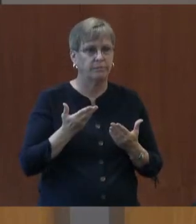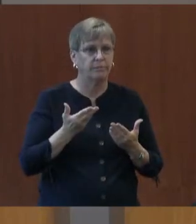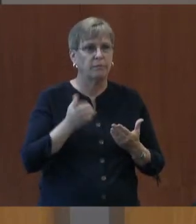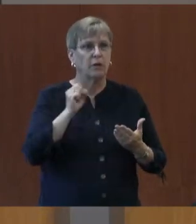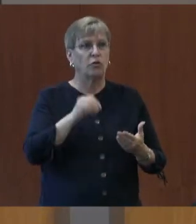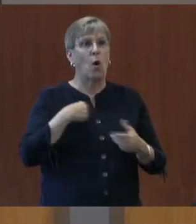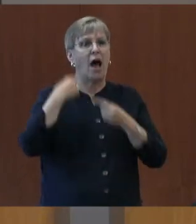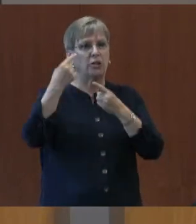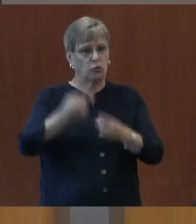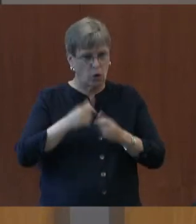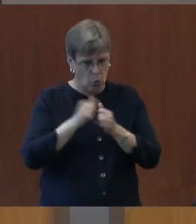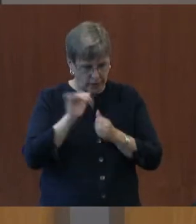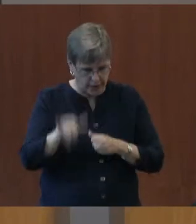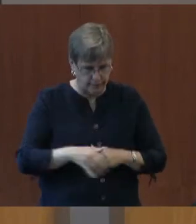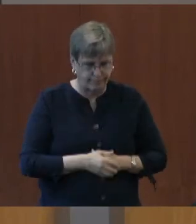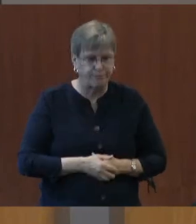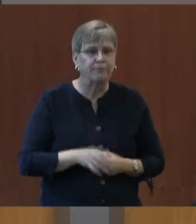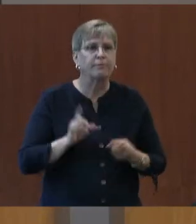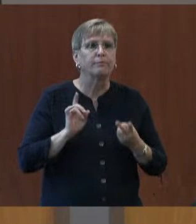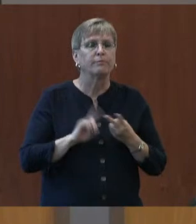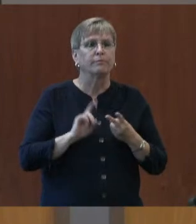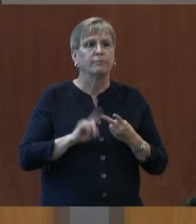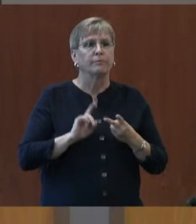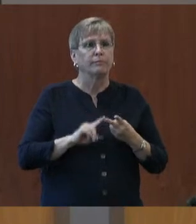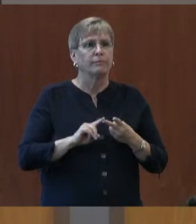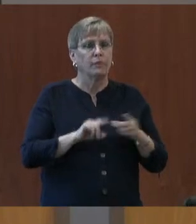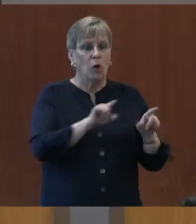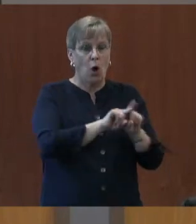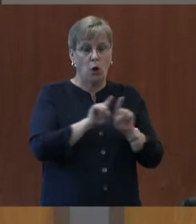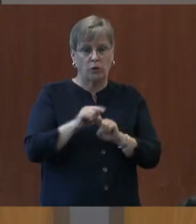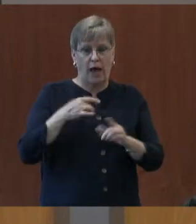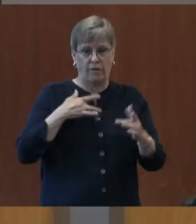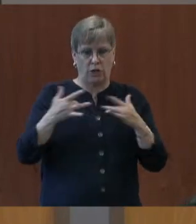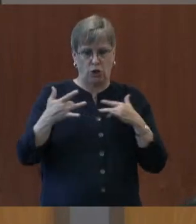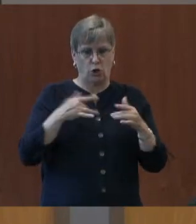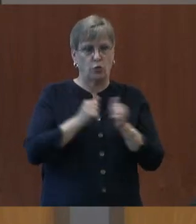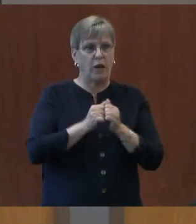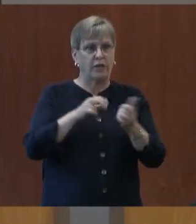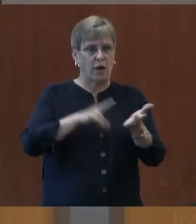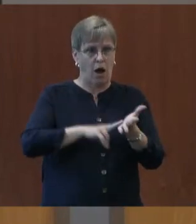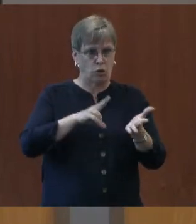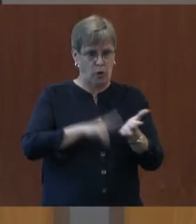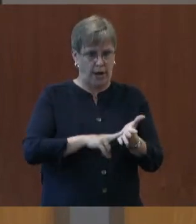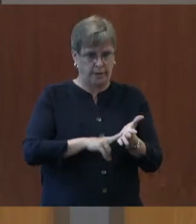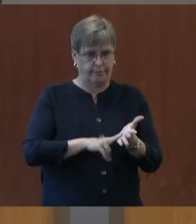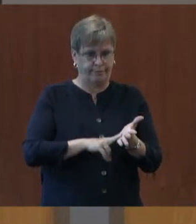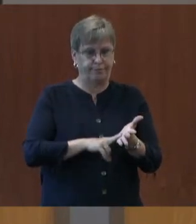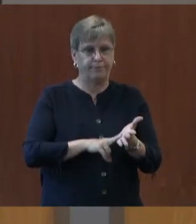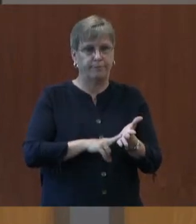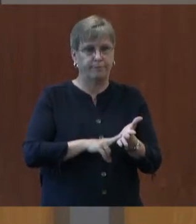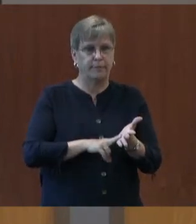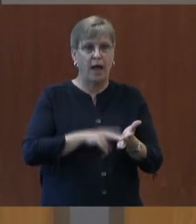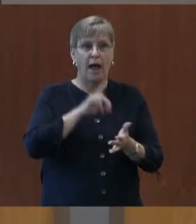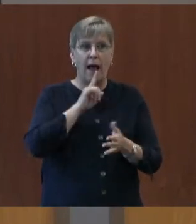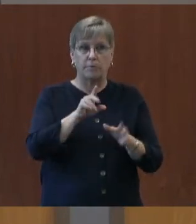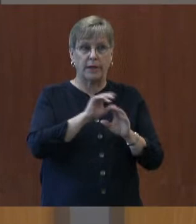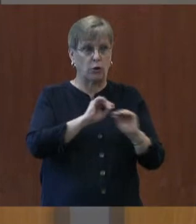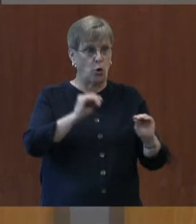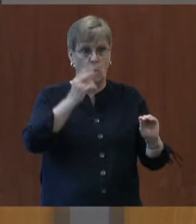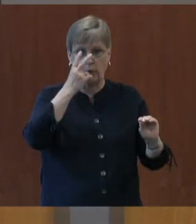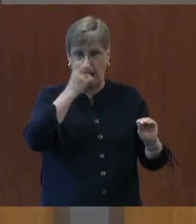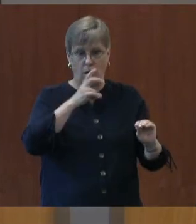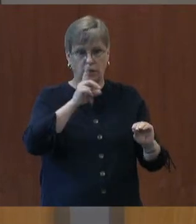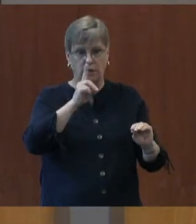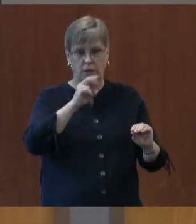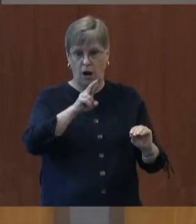So I struggle with that. I also have concerns with the contract. There is absolutely no doubt that